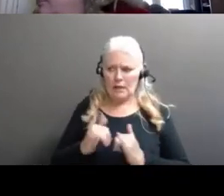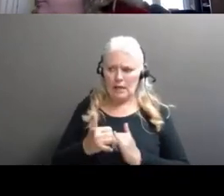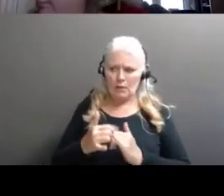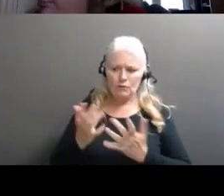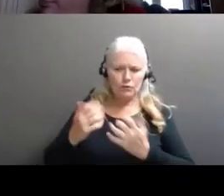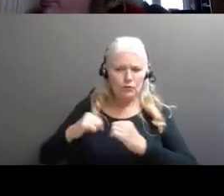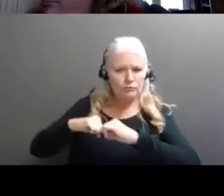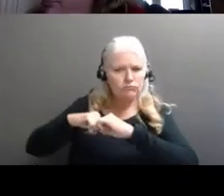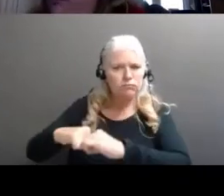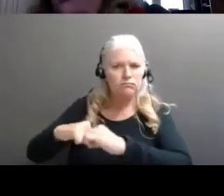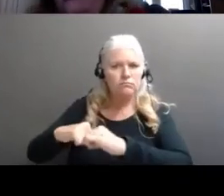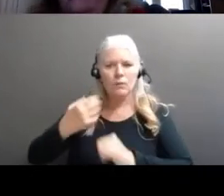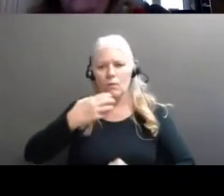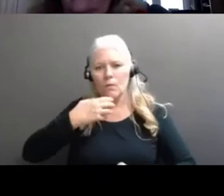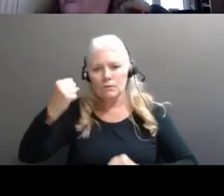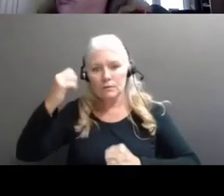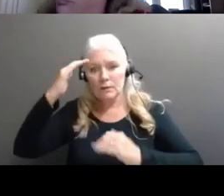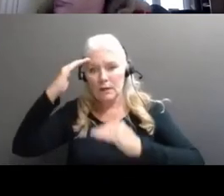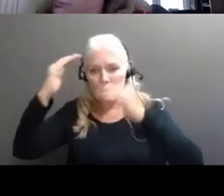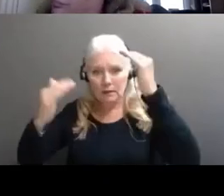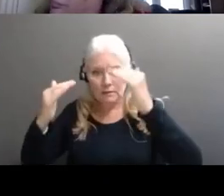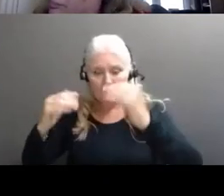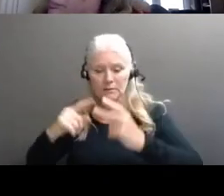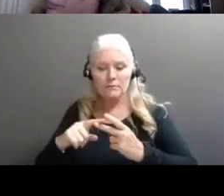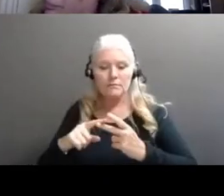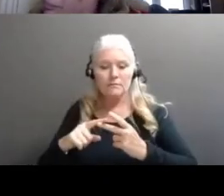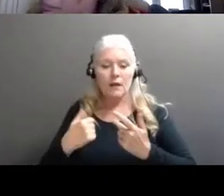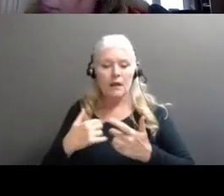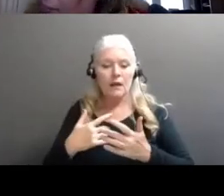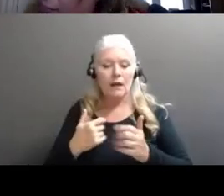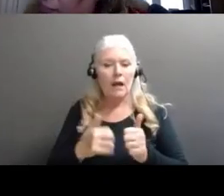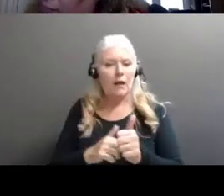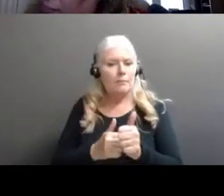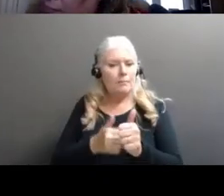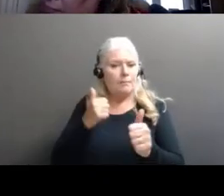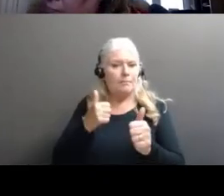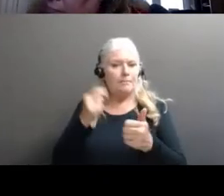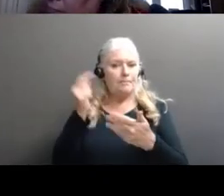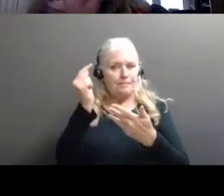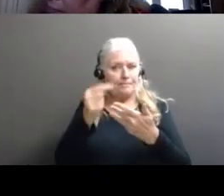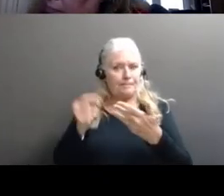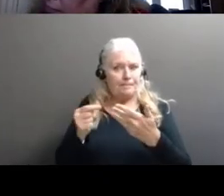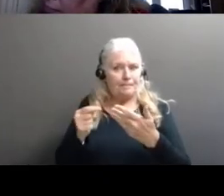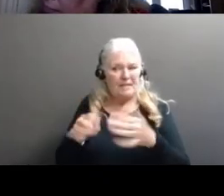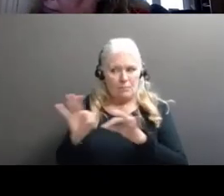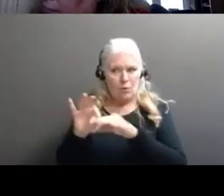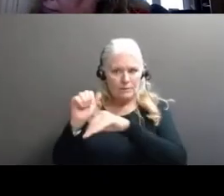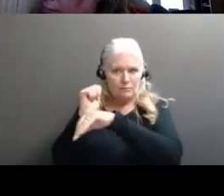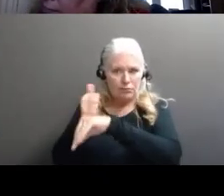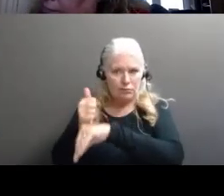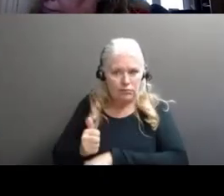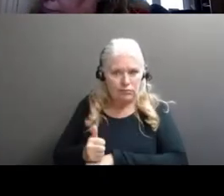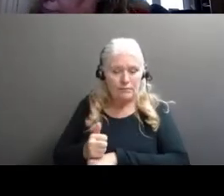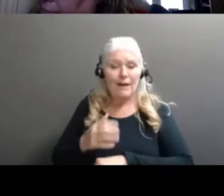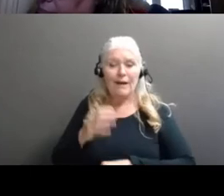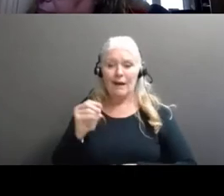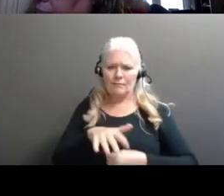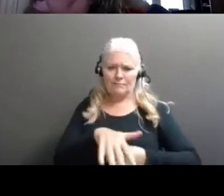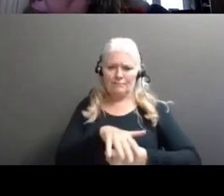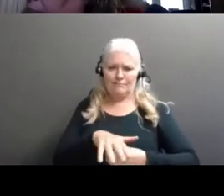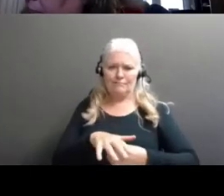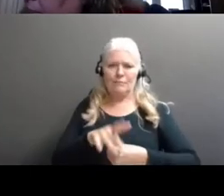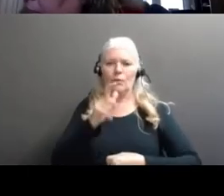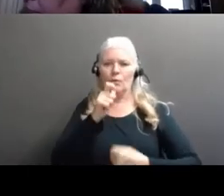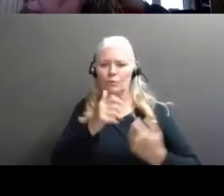about preventative measures and the importance of jurisdictional considerations. So we are, of